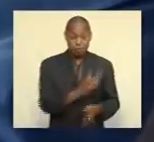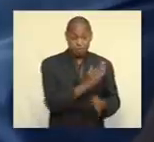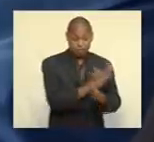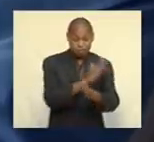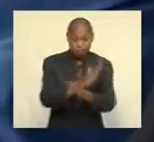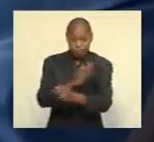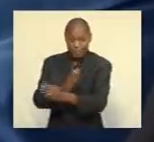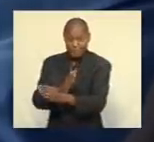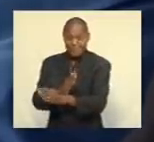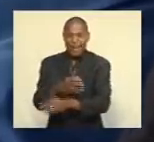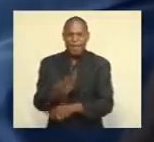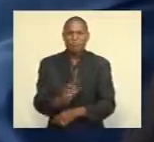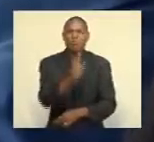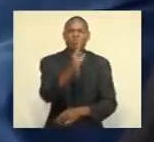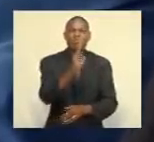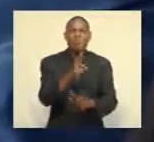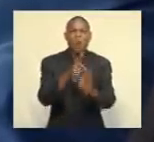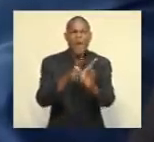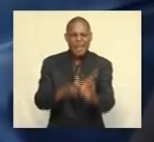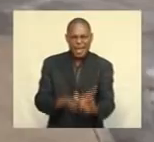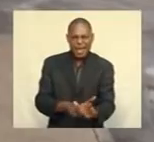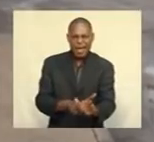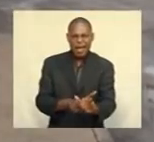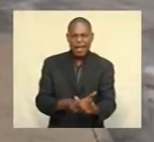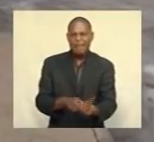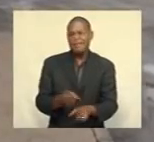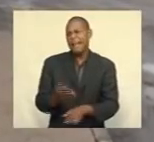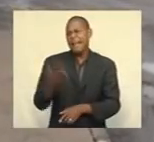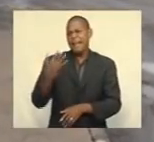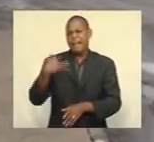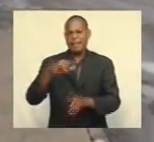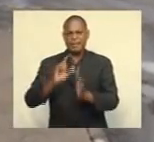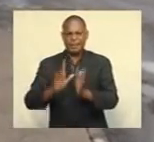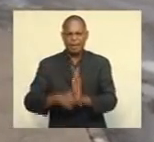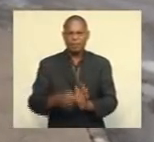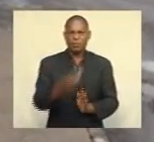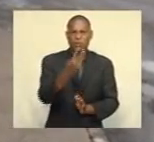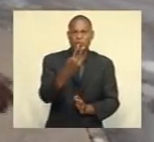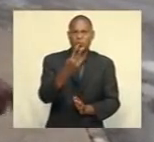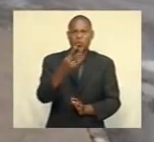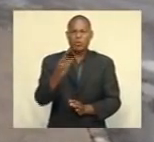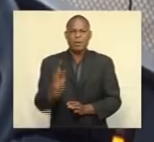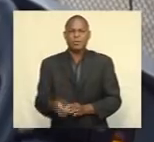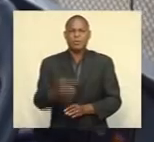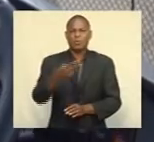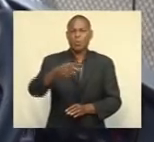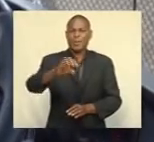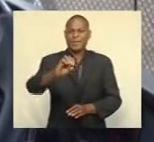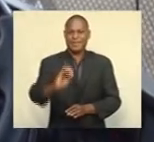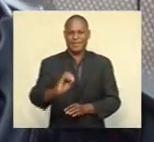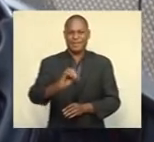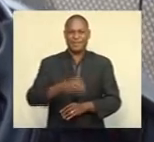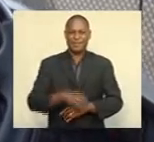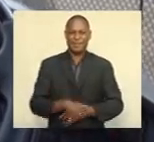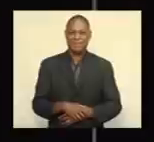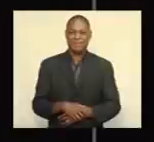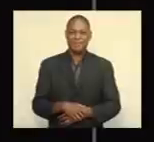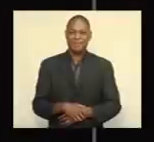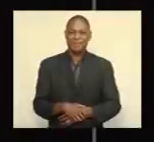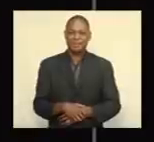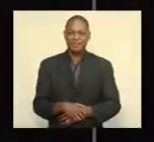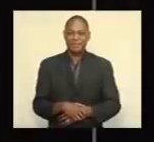1 year since our last community transmission in 2020. Christiana Uluwai, FBC